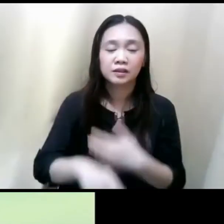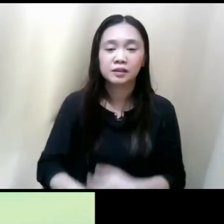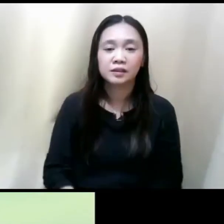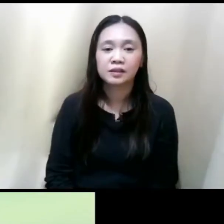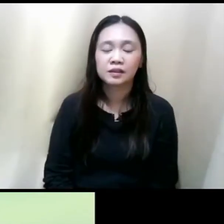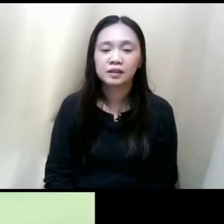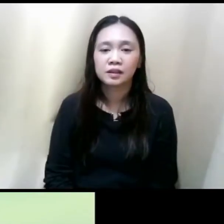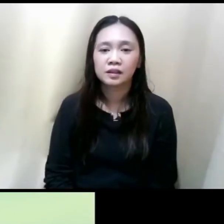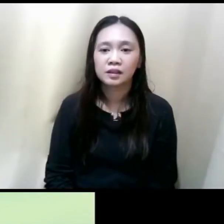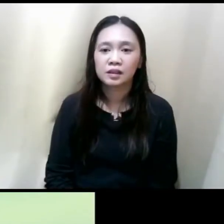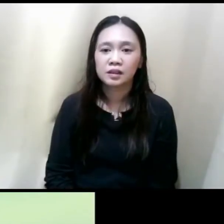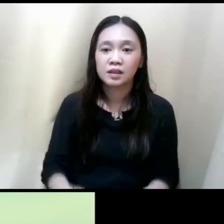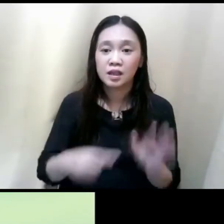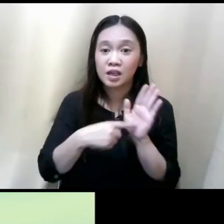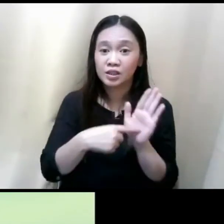Miss Lou, pa-share screen.